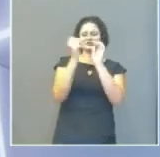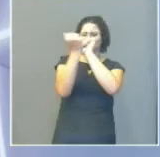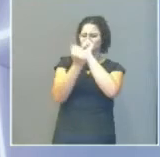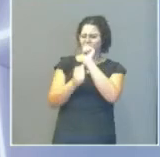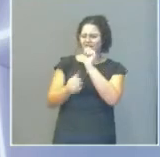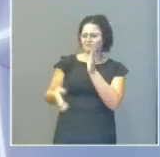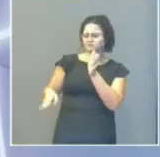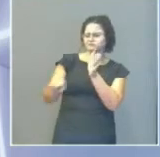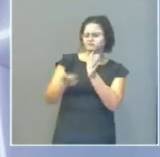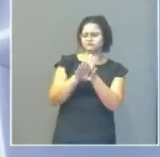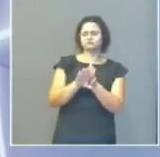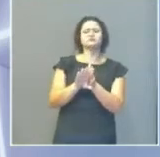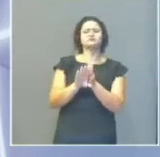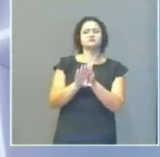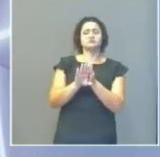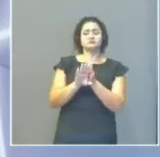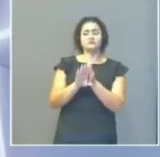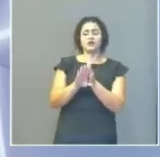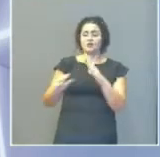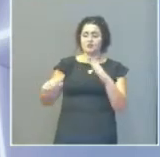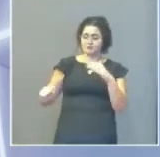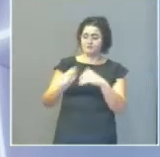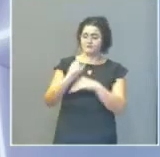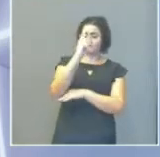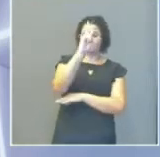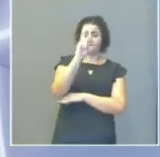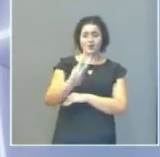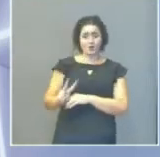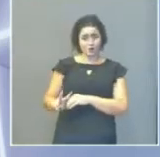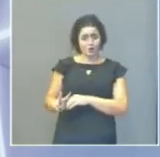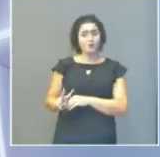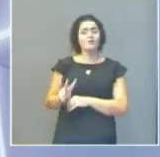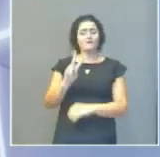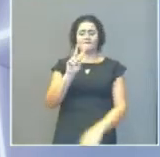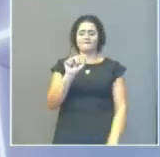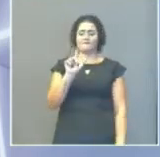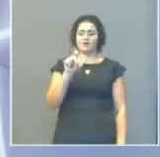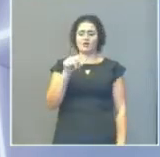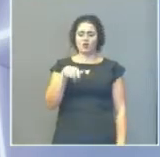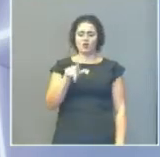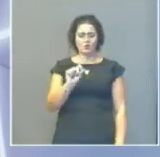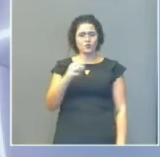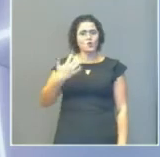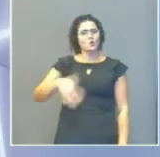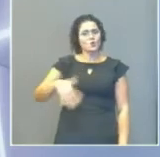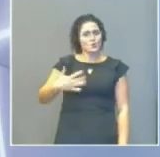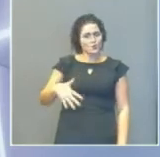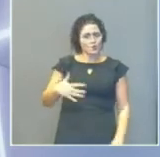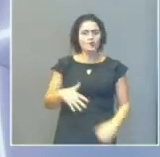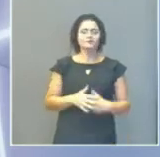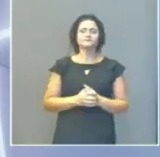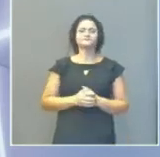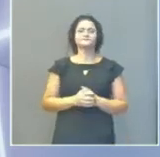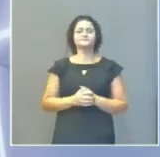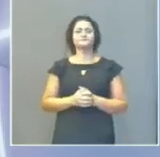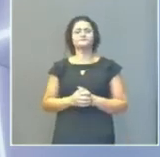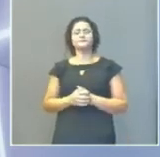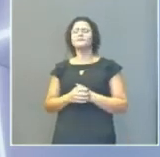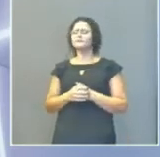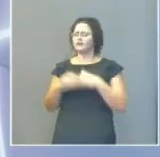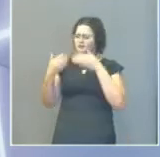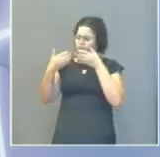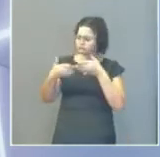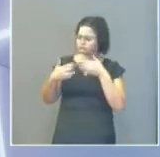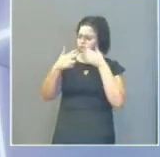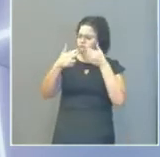port, which is at one time the biggest in the world. Well, on one of those expeditions, it is